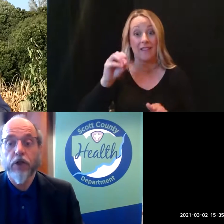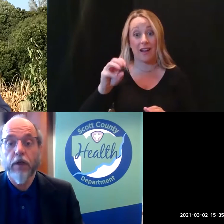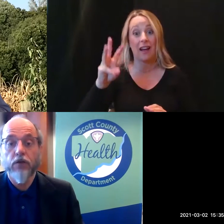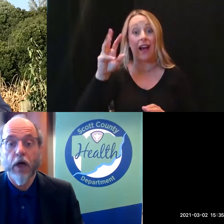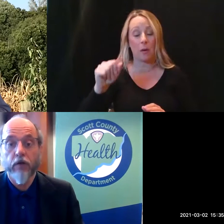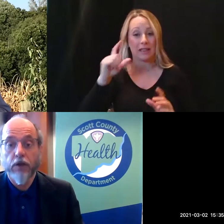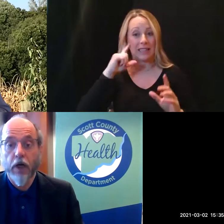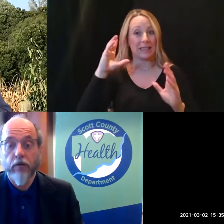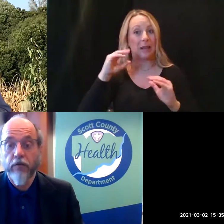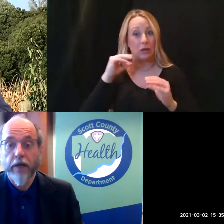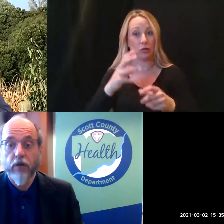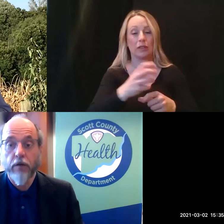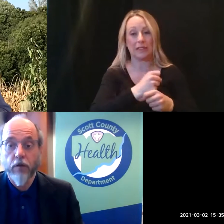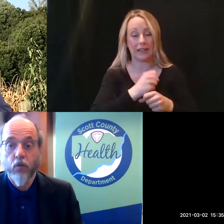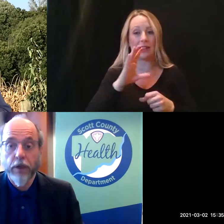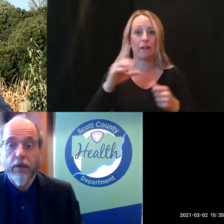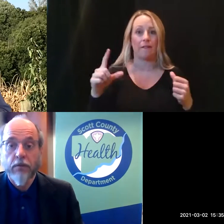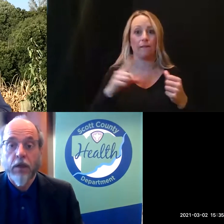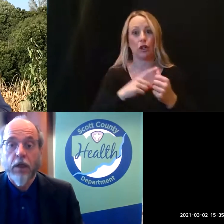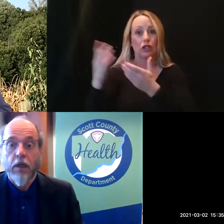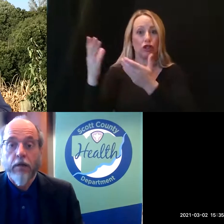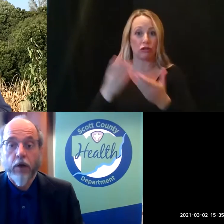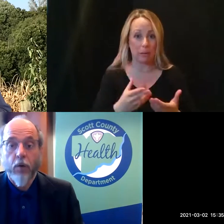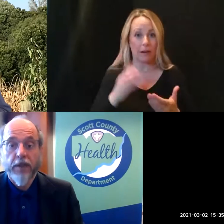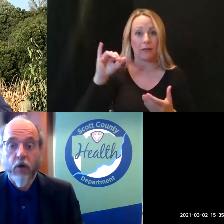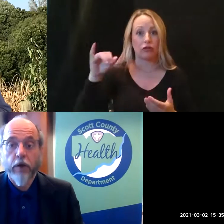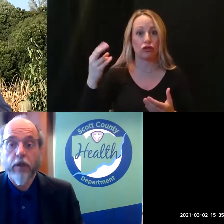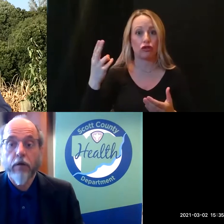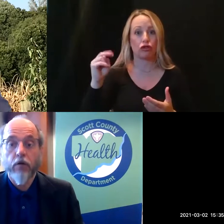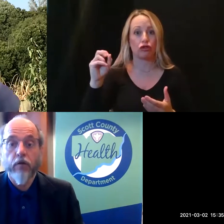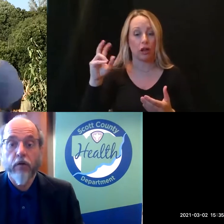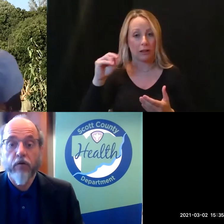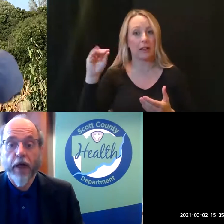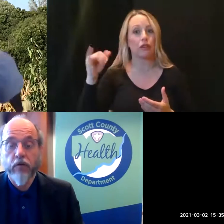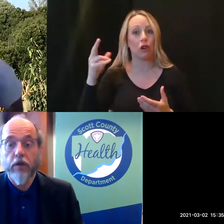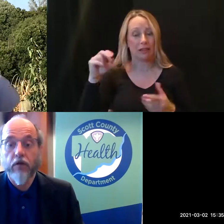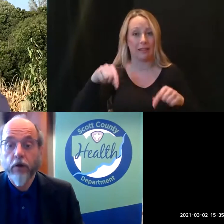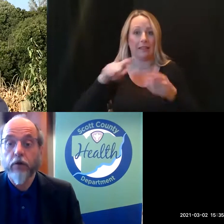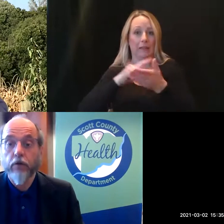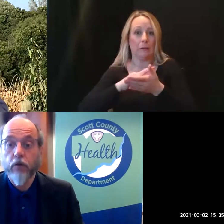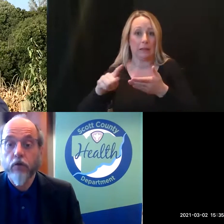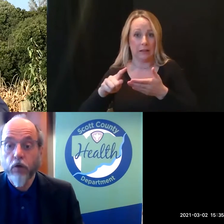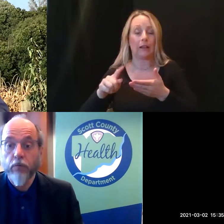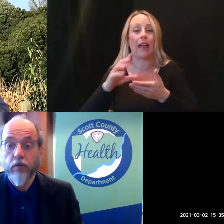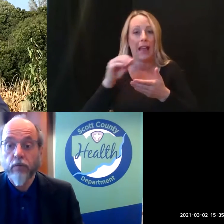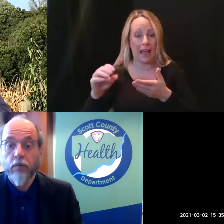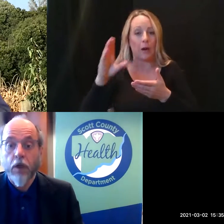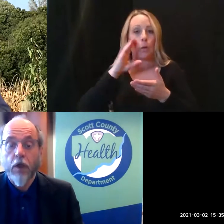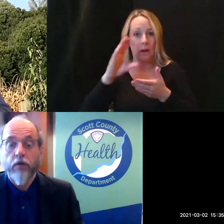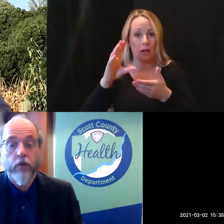first shipment of Johnson & Johnson vaccine this week. They will be targeting the use of this vaccine to Tier 2